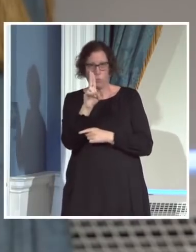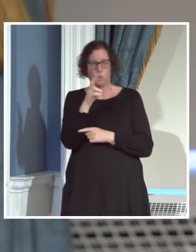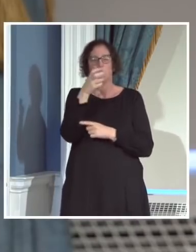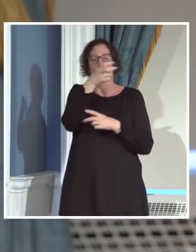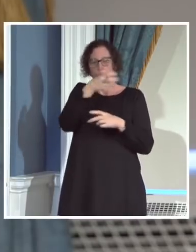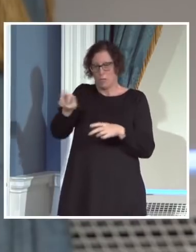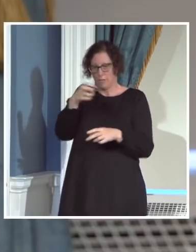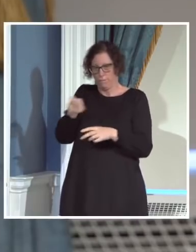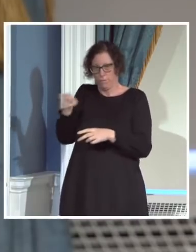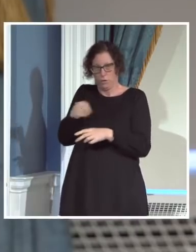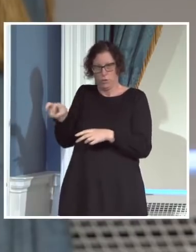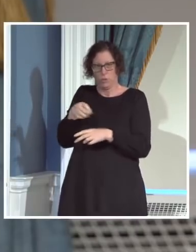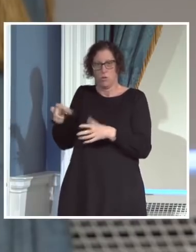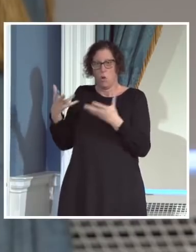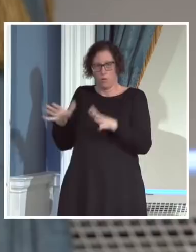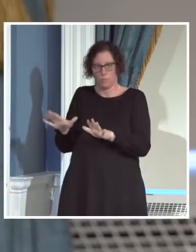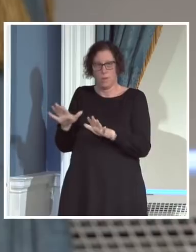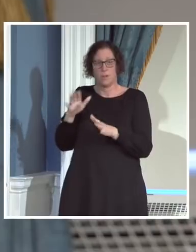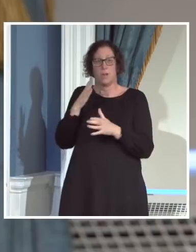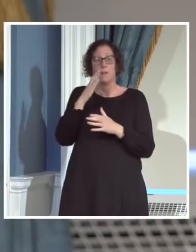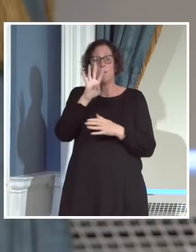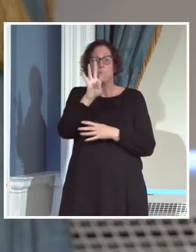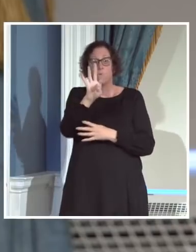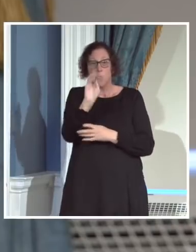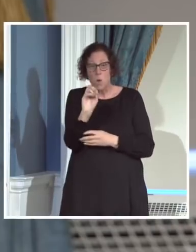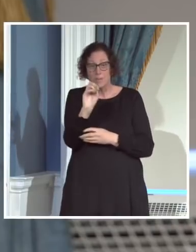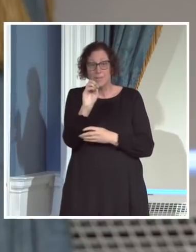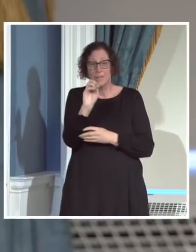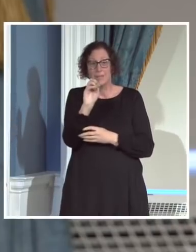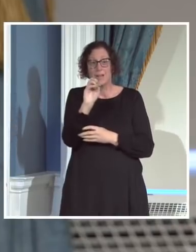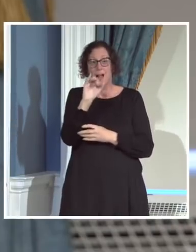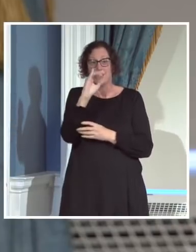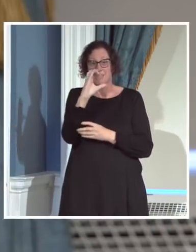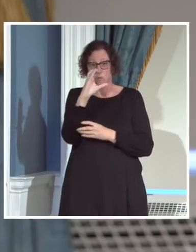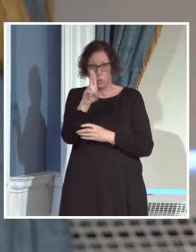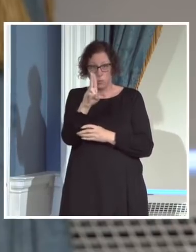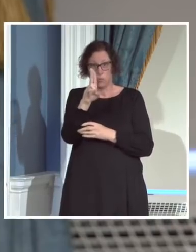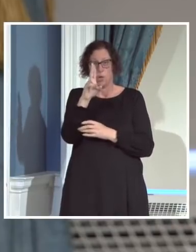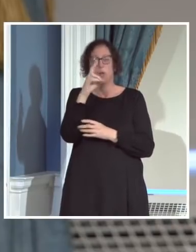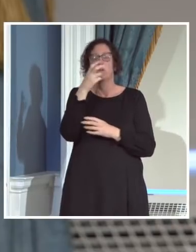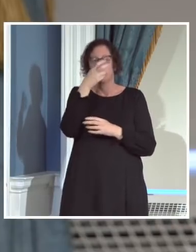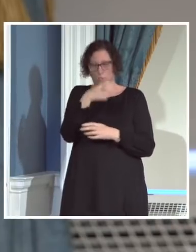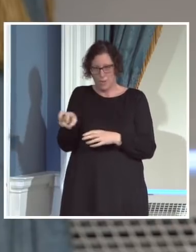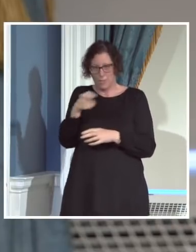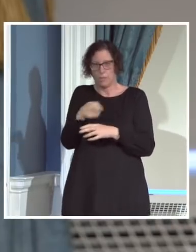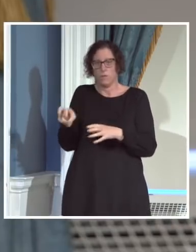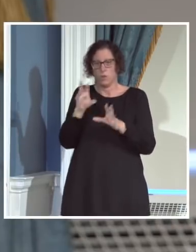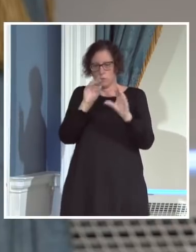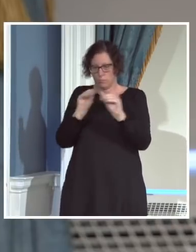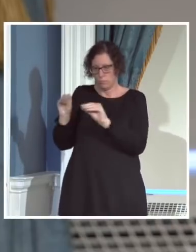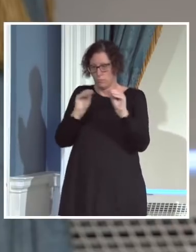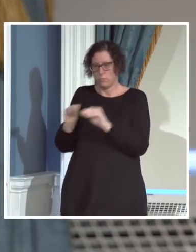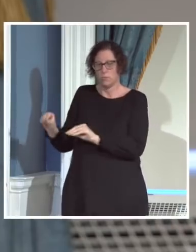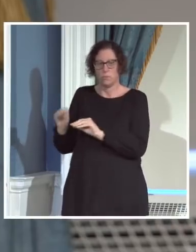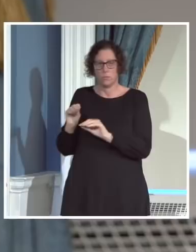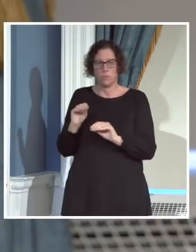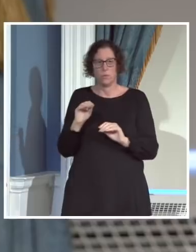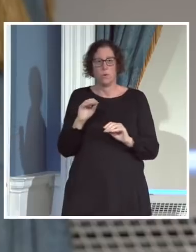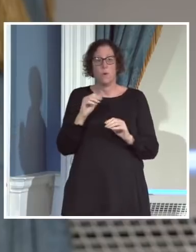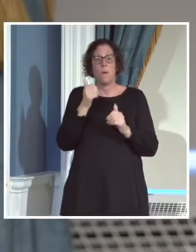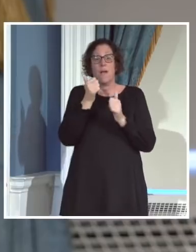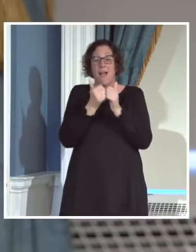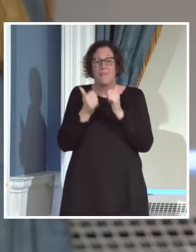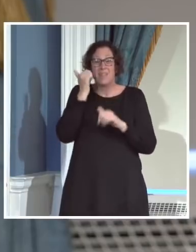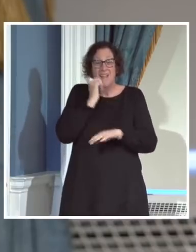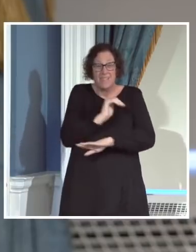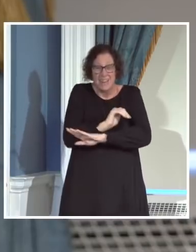with checking the ventilators every night before I go to bed, I look at who is most hard hit, and we